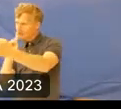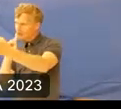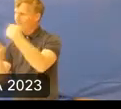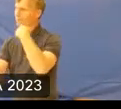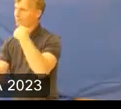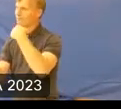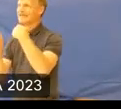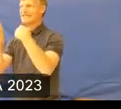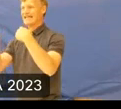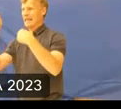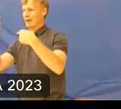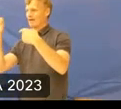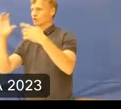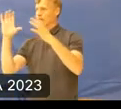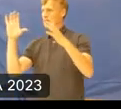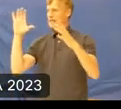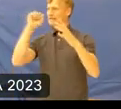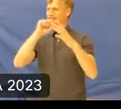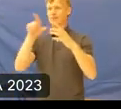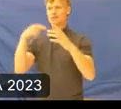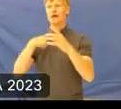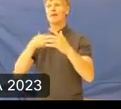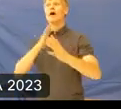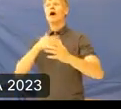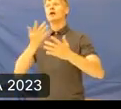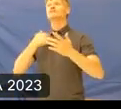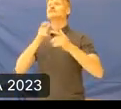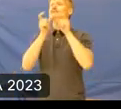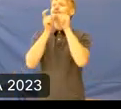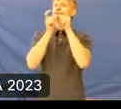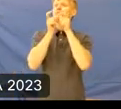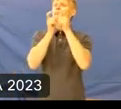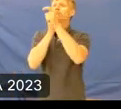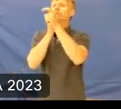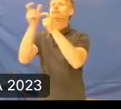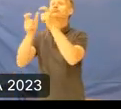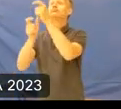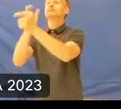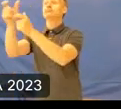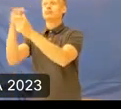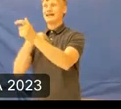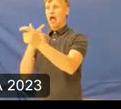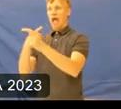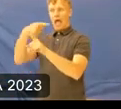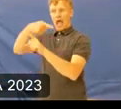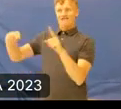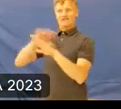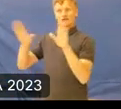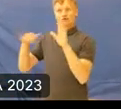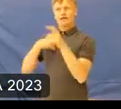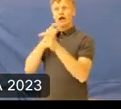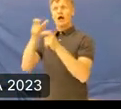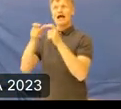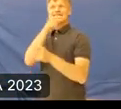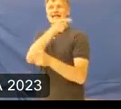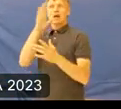guess what the second half of, or at least the latter parts of what Anne is going to say are going to be. He's going to have